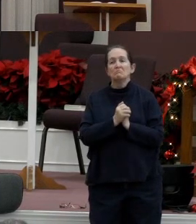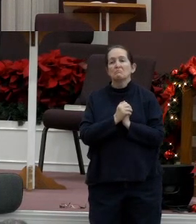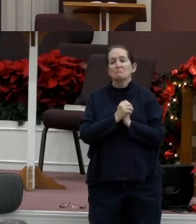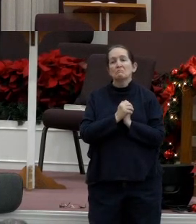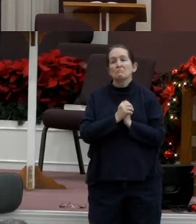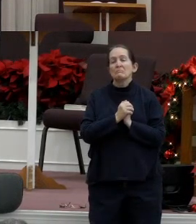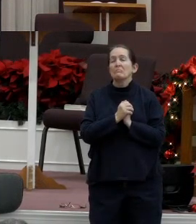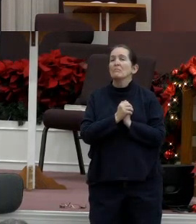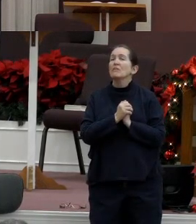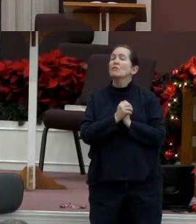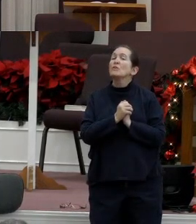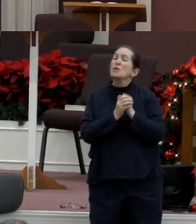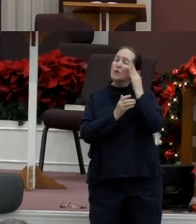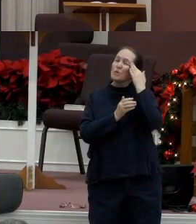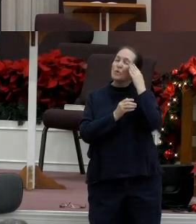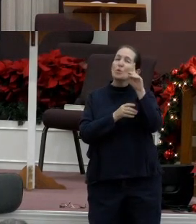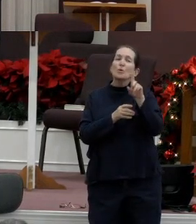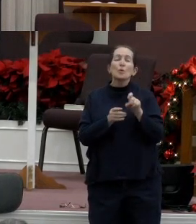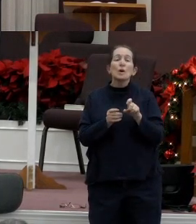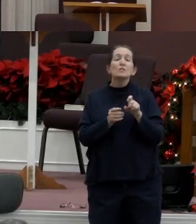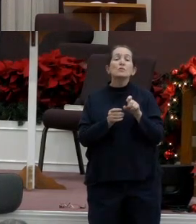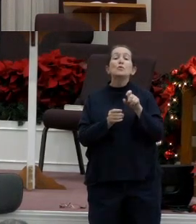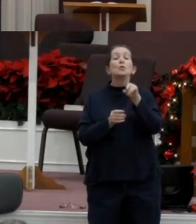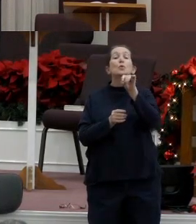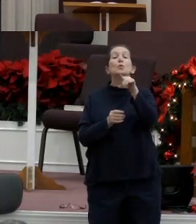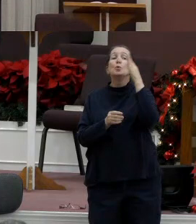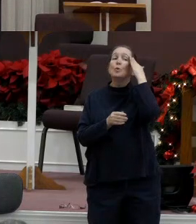You know, the question of, do you know what I know?